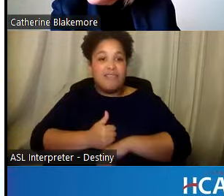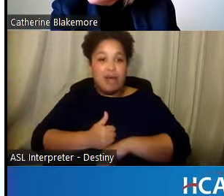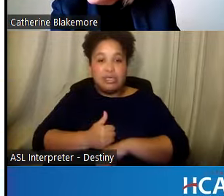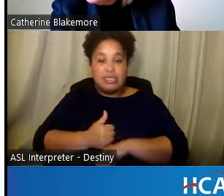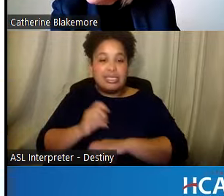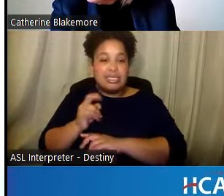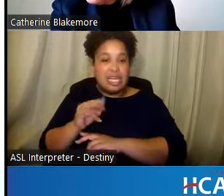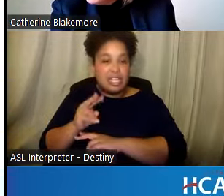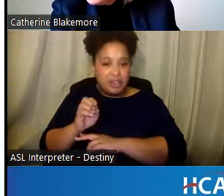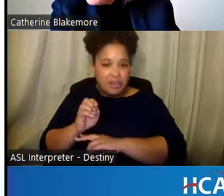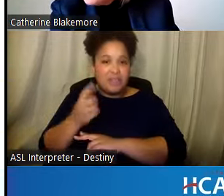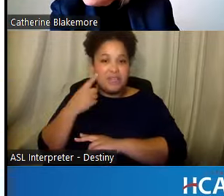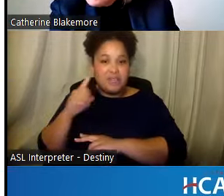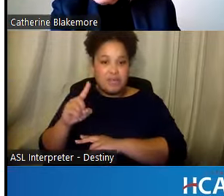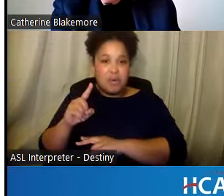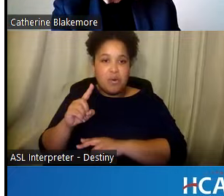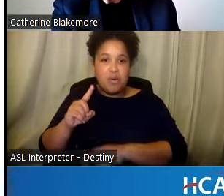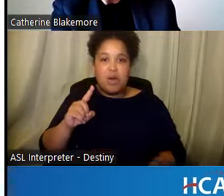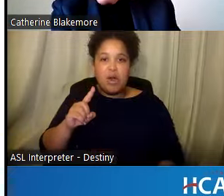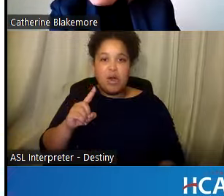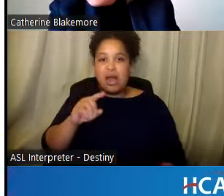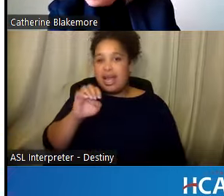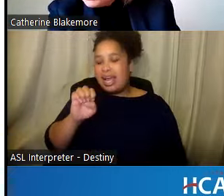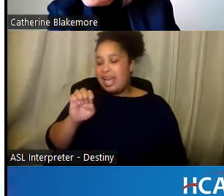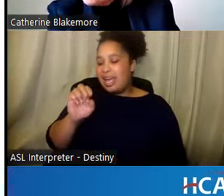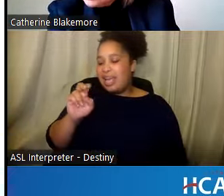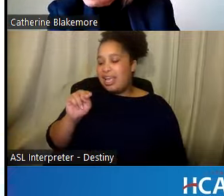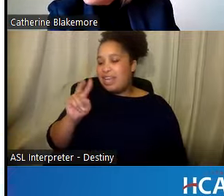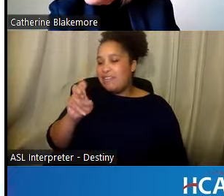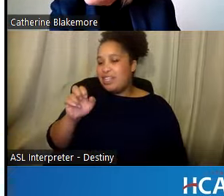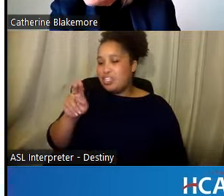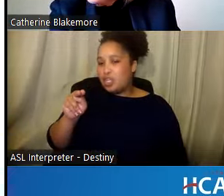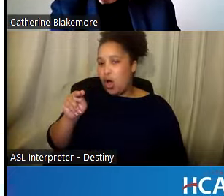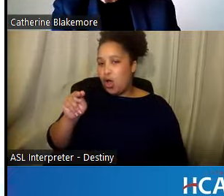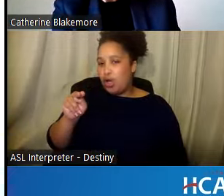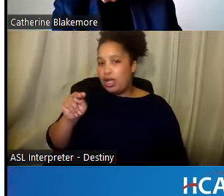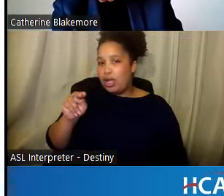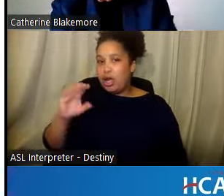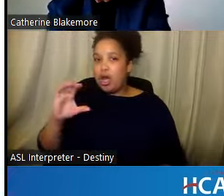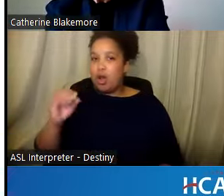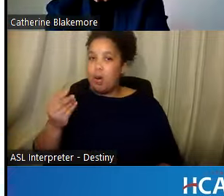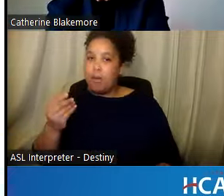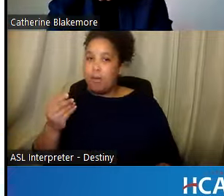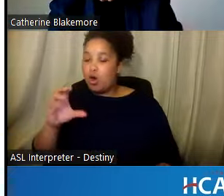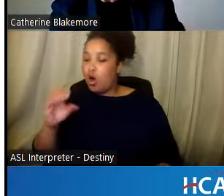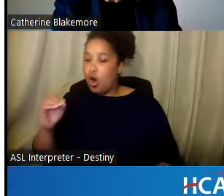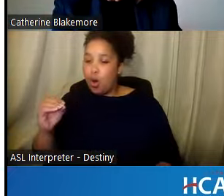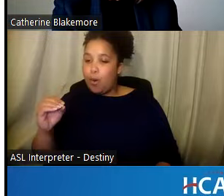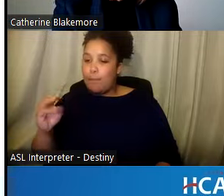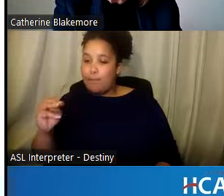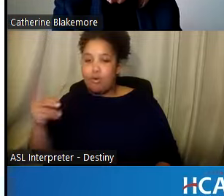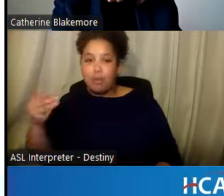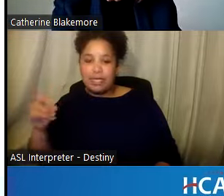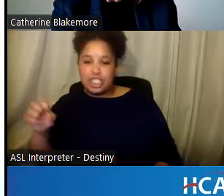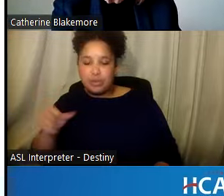of Visión y Compromiso. She's been in that position since 2000 and is also a founding member of